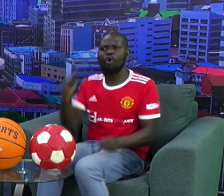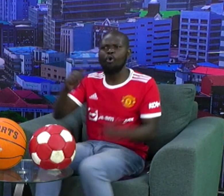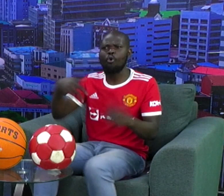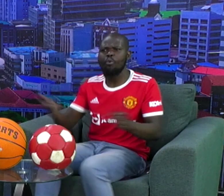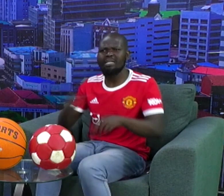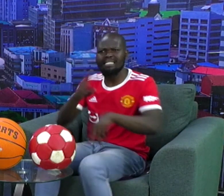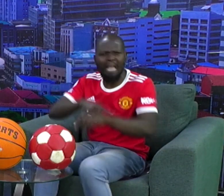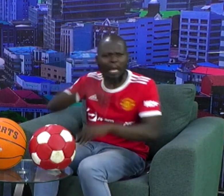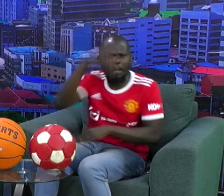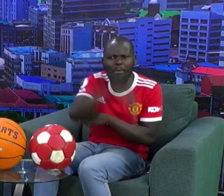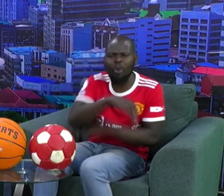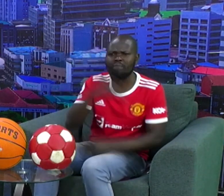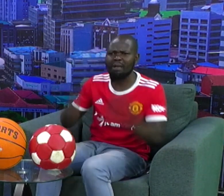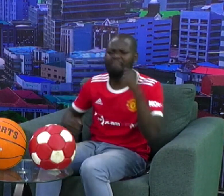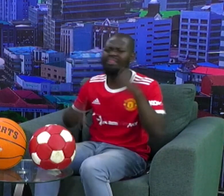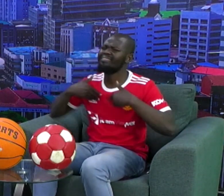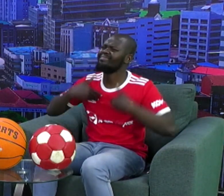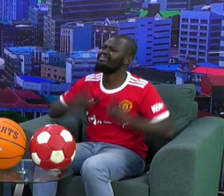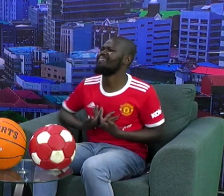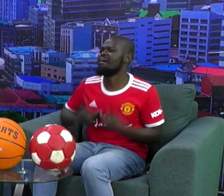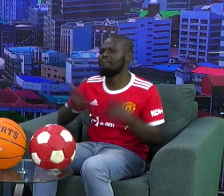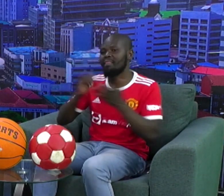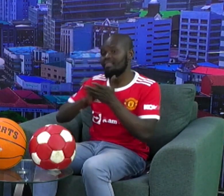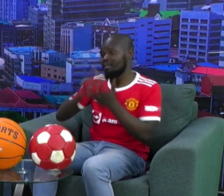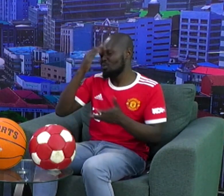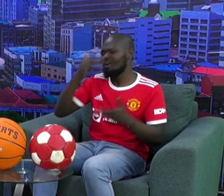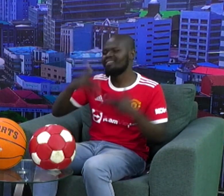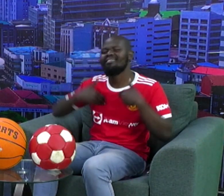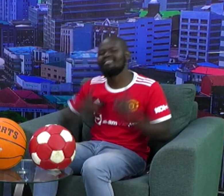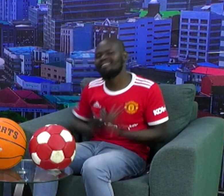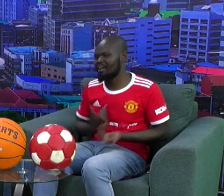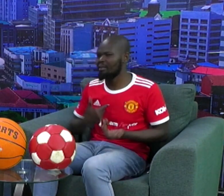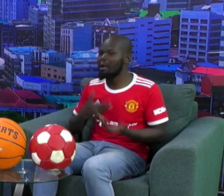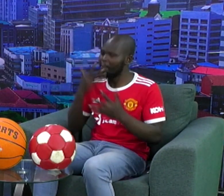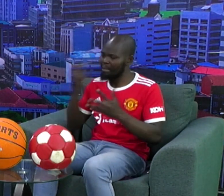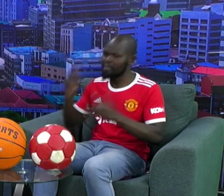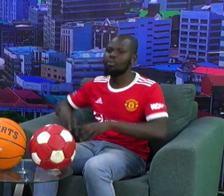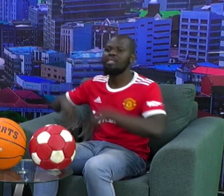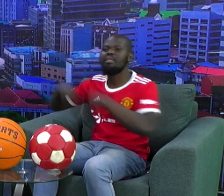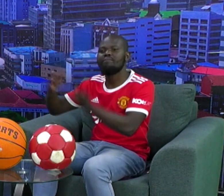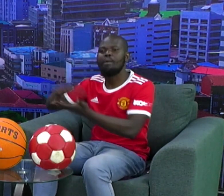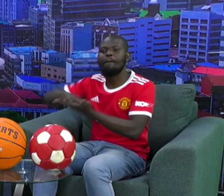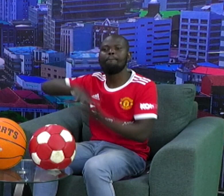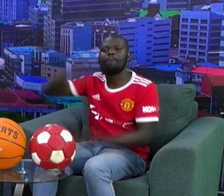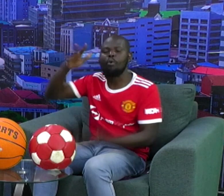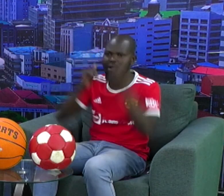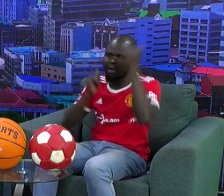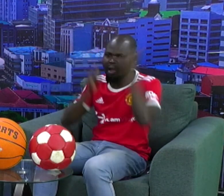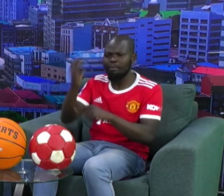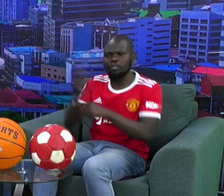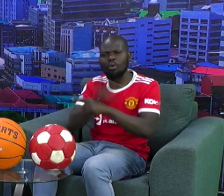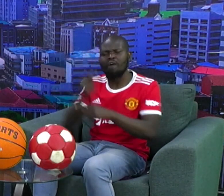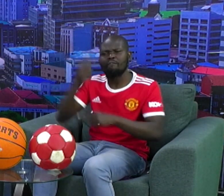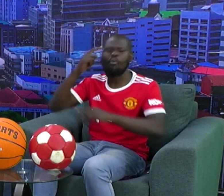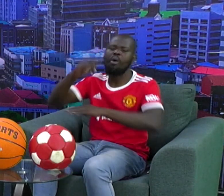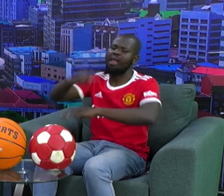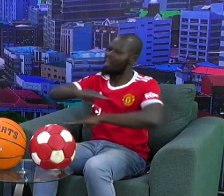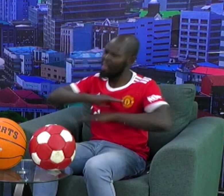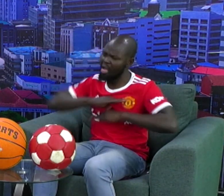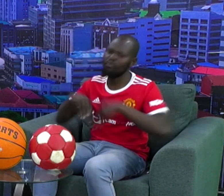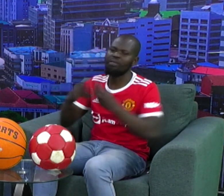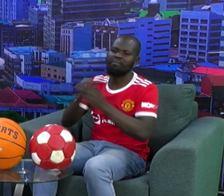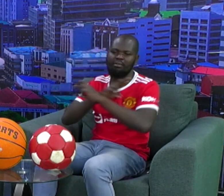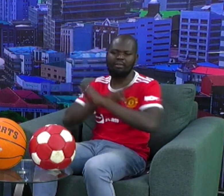the only thing that I will encourage them to do right now is to really put more time on training so that they don't get tired in the game,